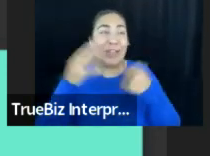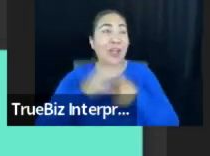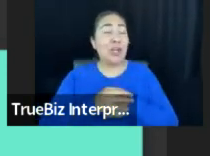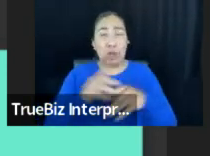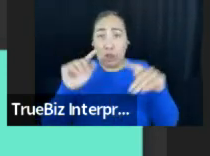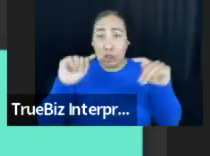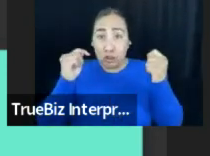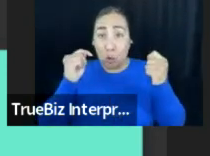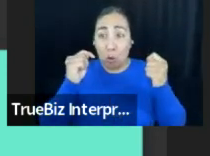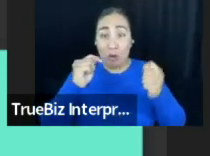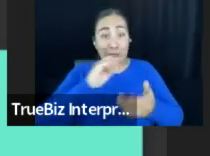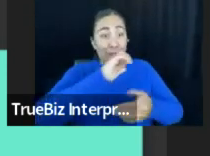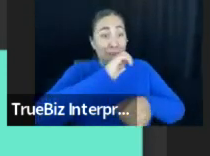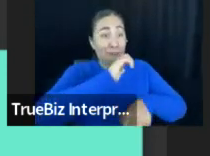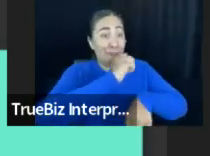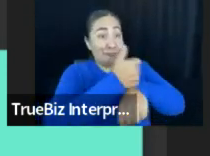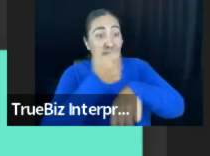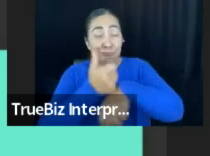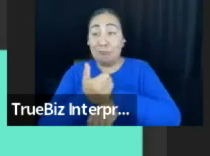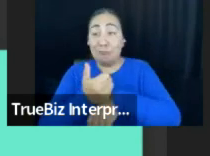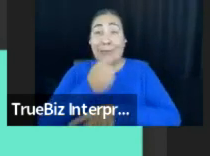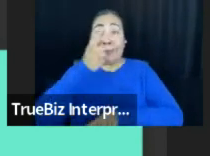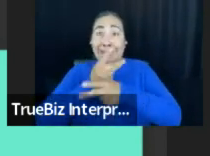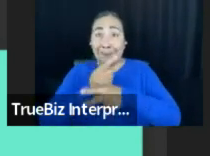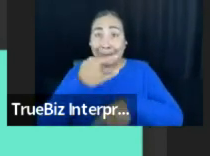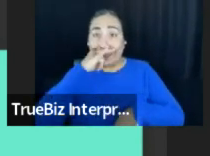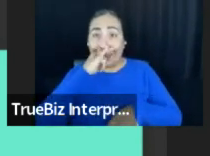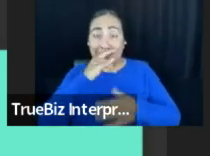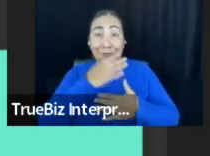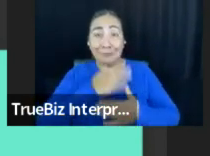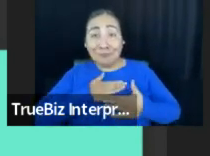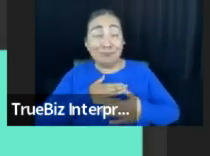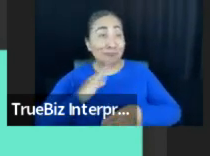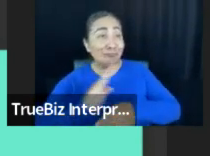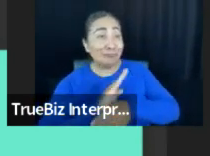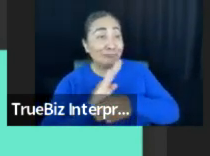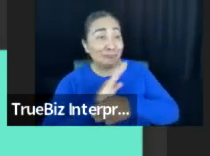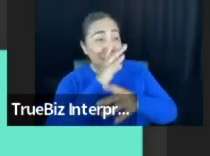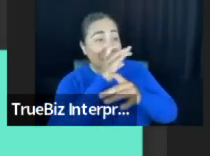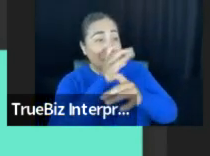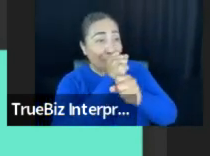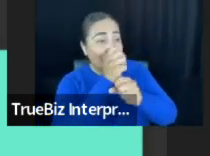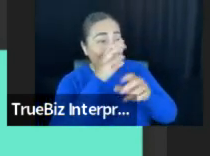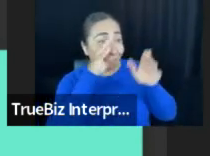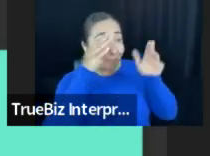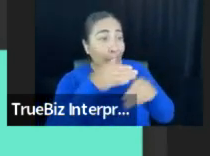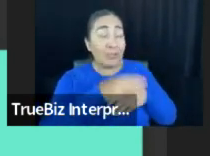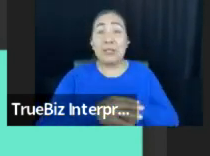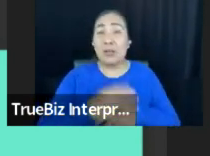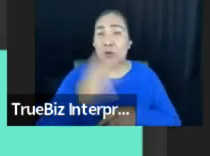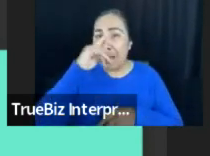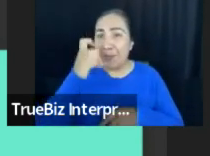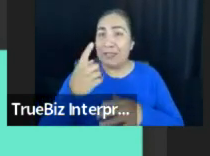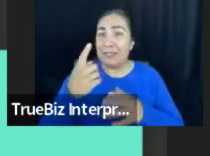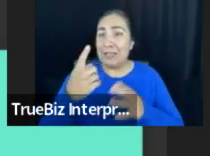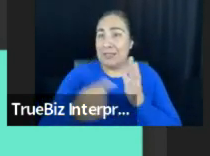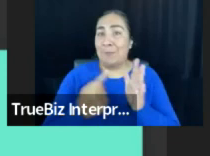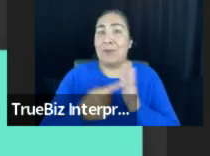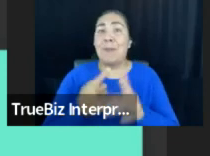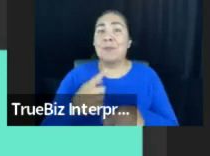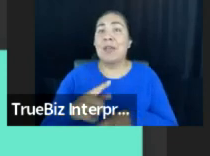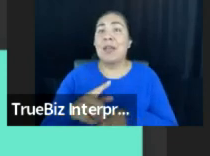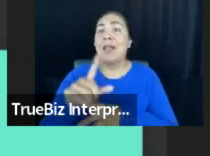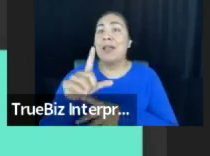entertained, and sort of ways to make, you know, because the lactation rooms can feel sort of cold and sterile. So how do we make them